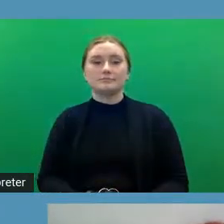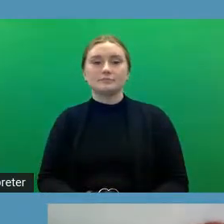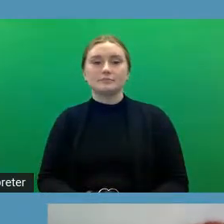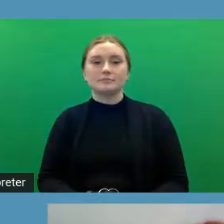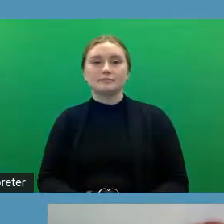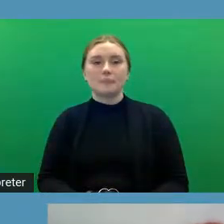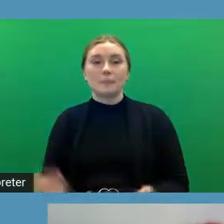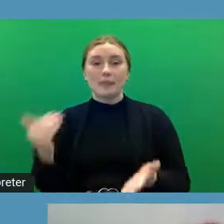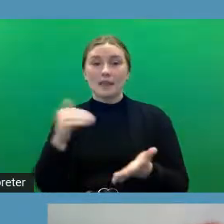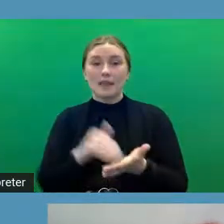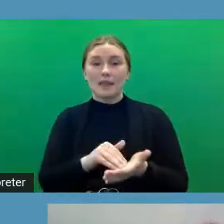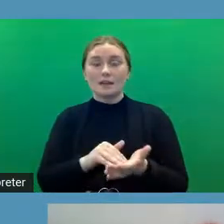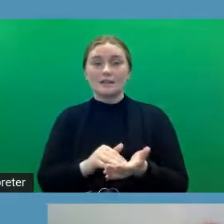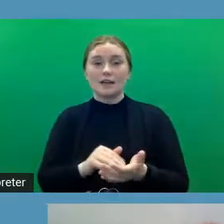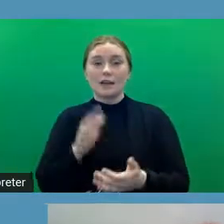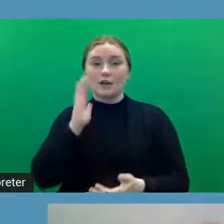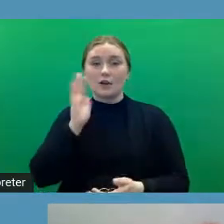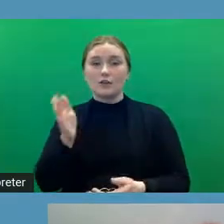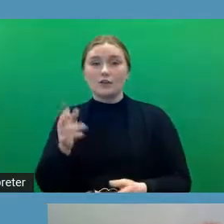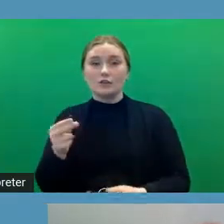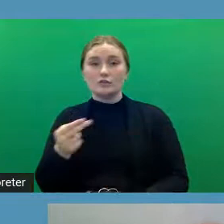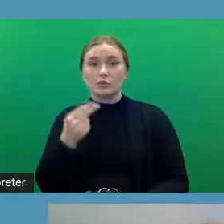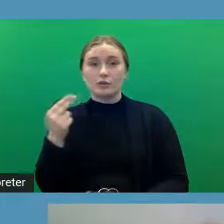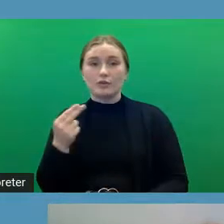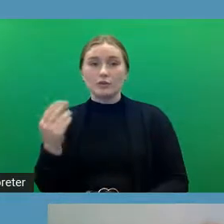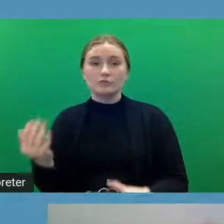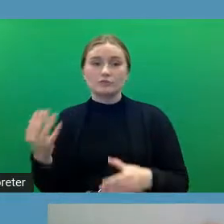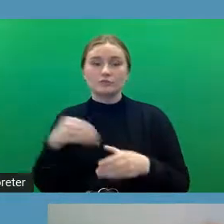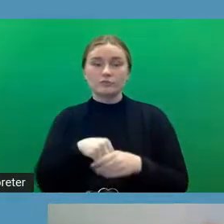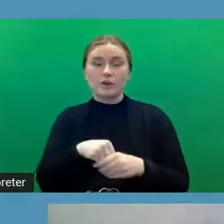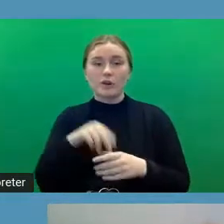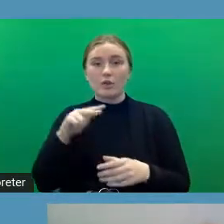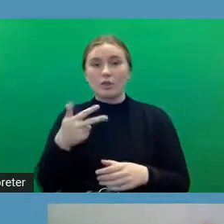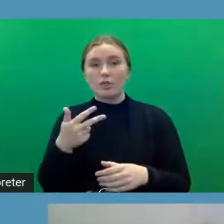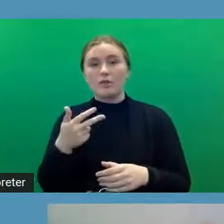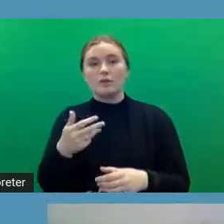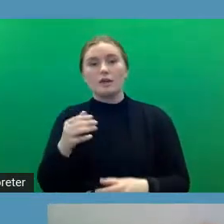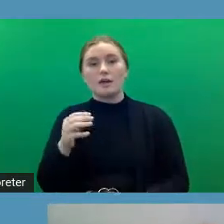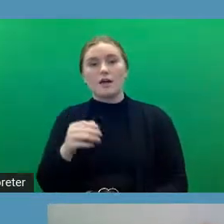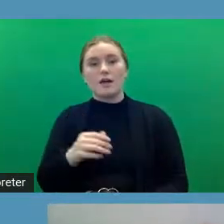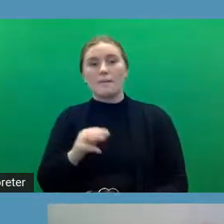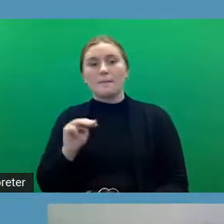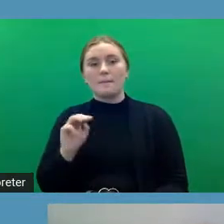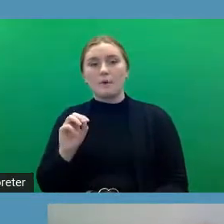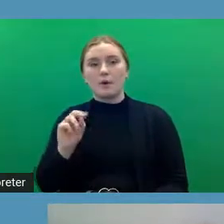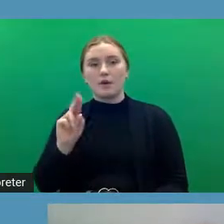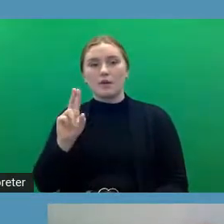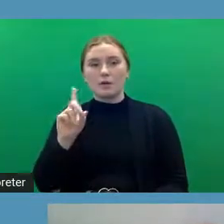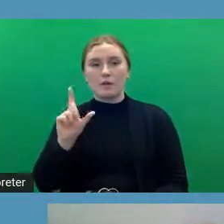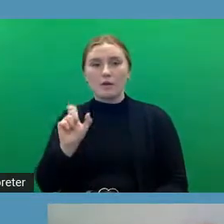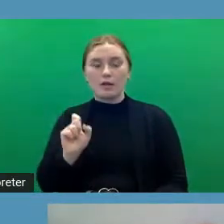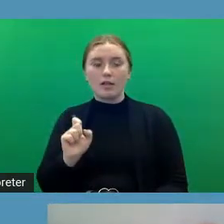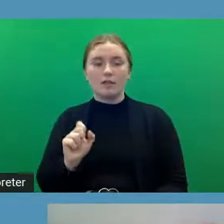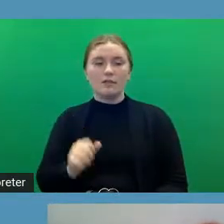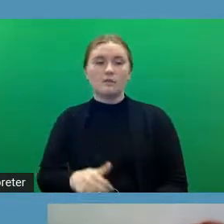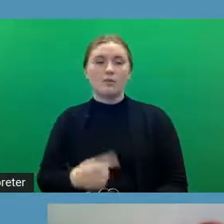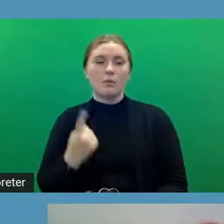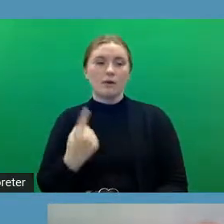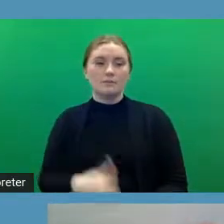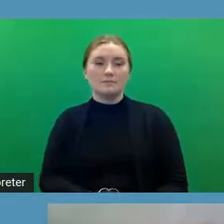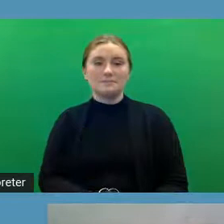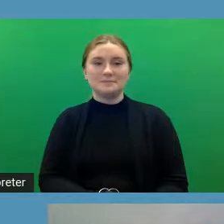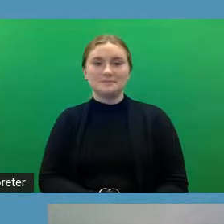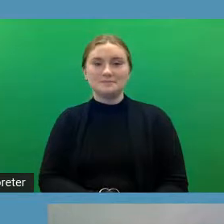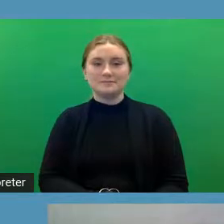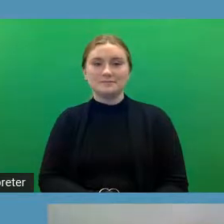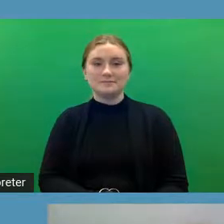April the 29th, for the third and final technical workshop in Module 1, Accessibility and Digital Collections. So this